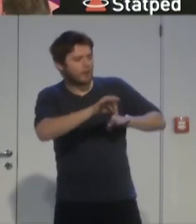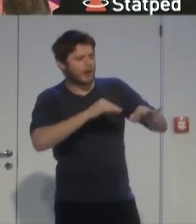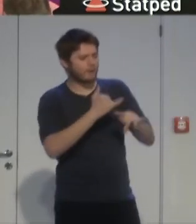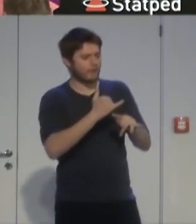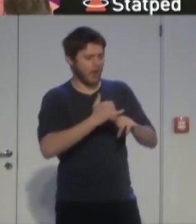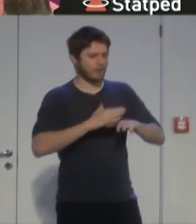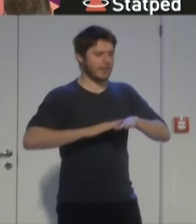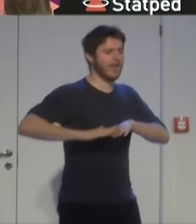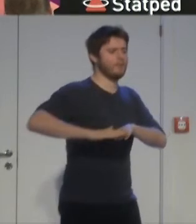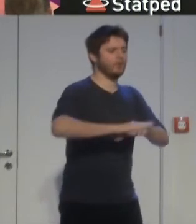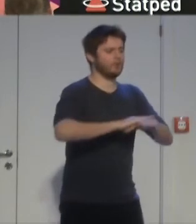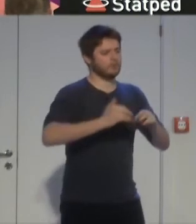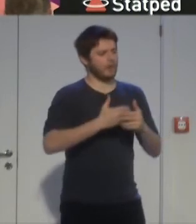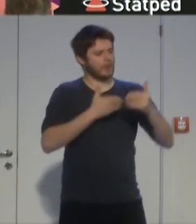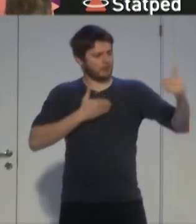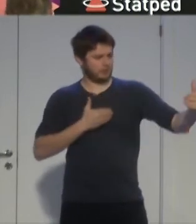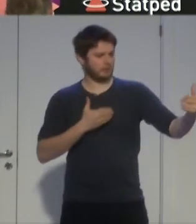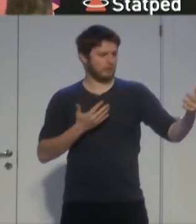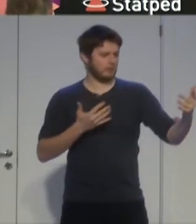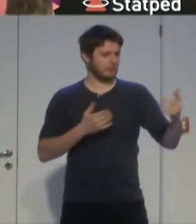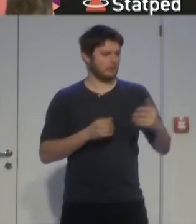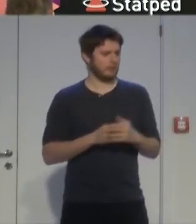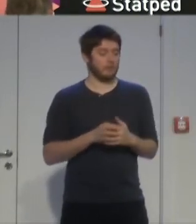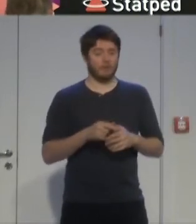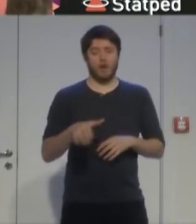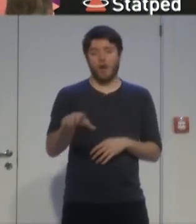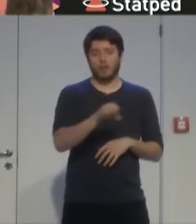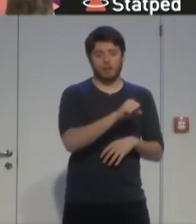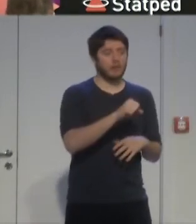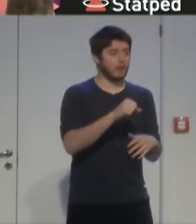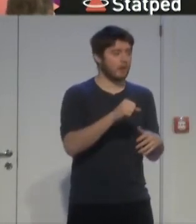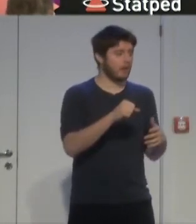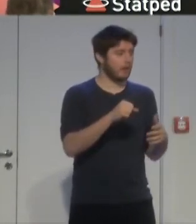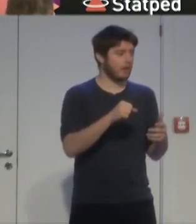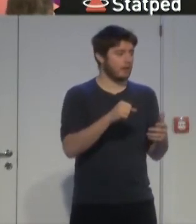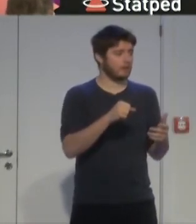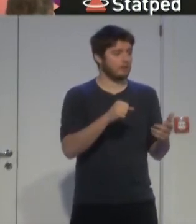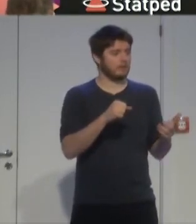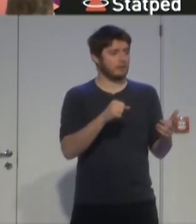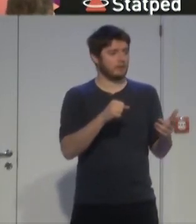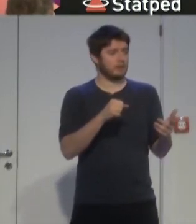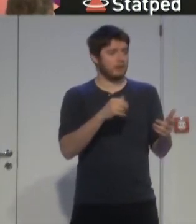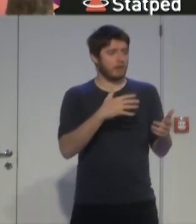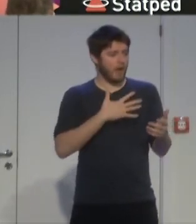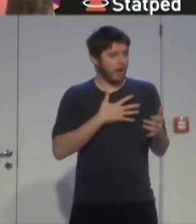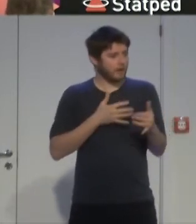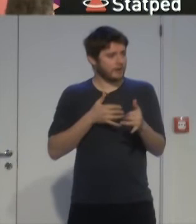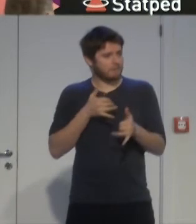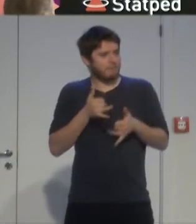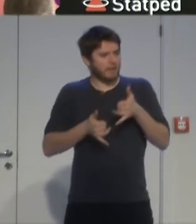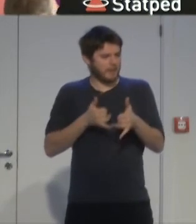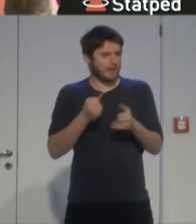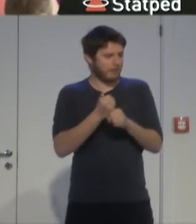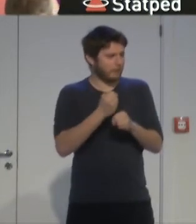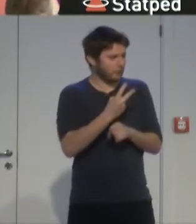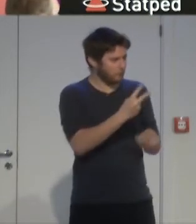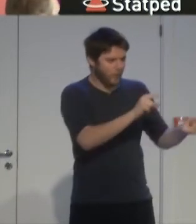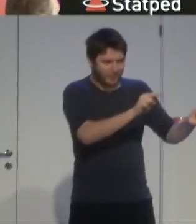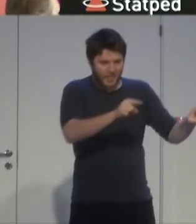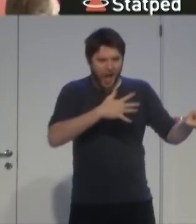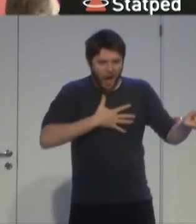emotional distance. Everybody's got a baby. At least two of you have small babies in the audience here, I